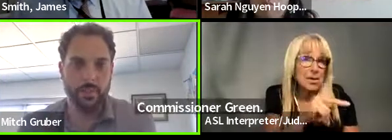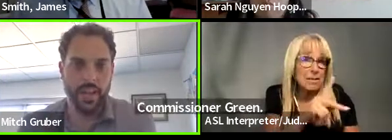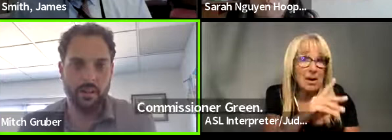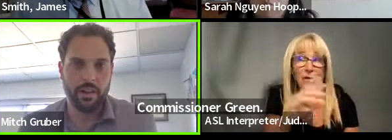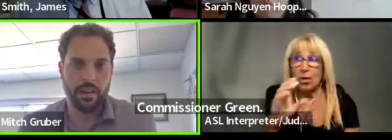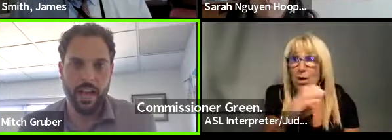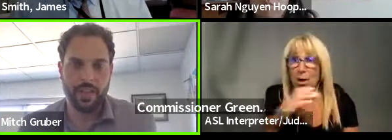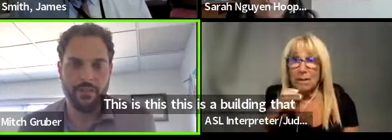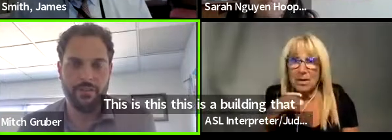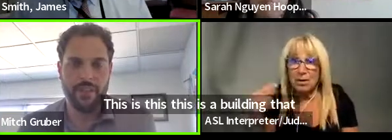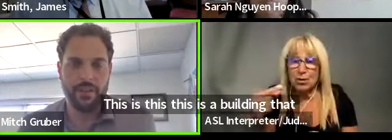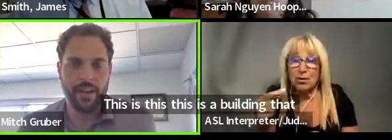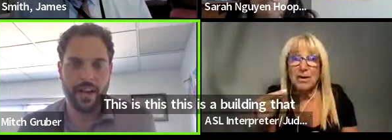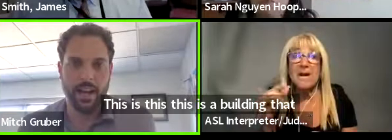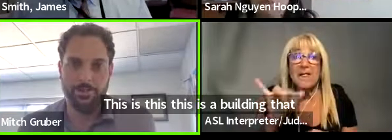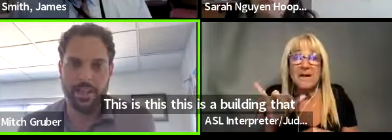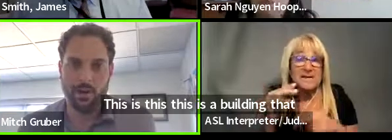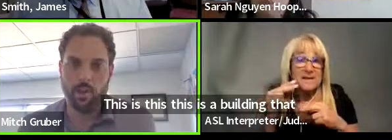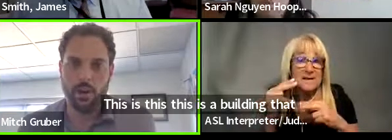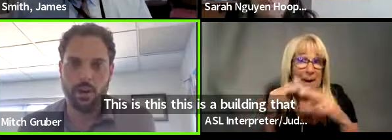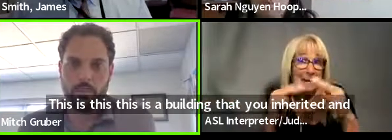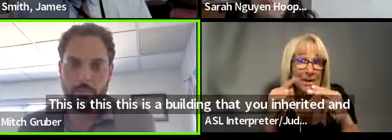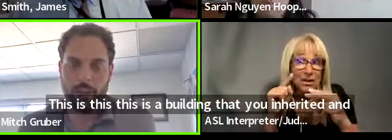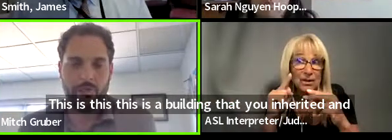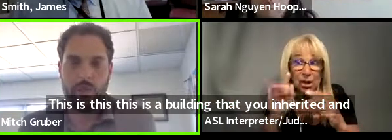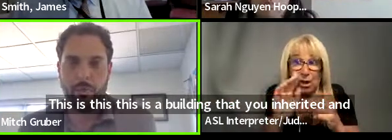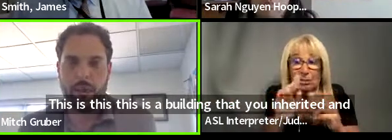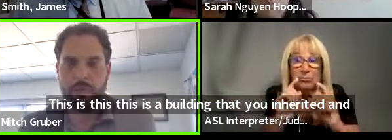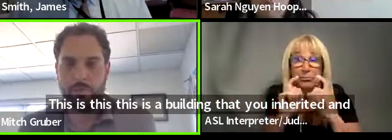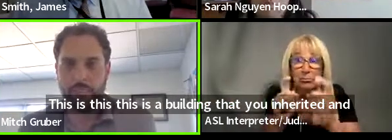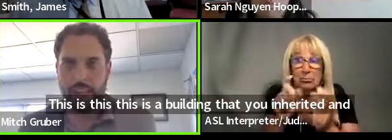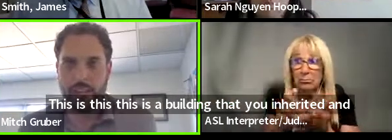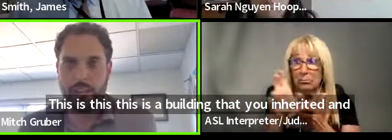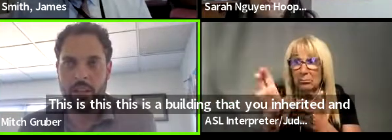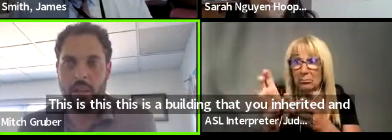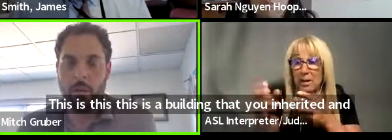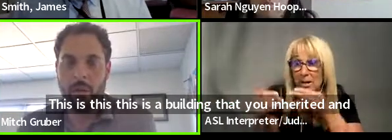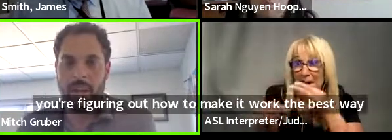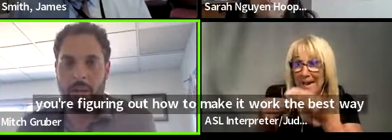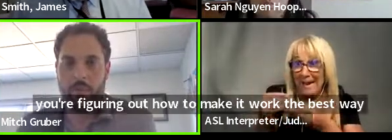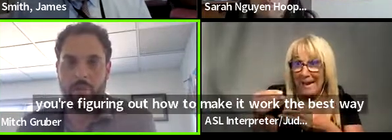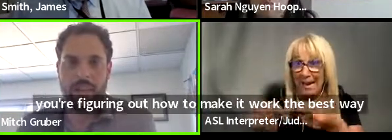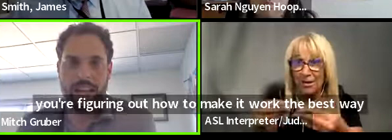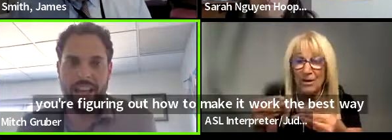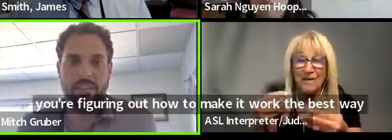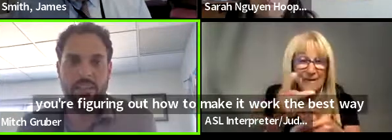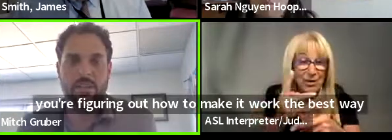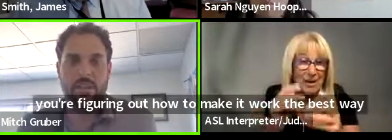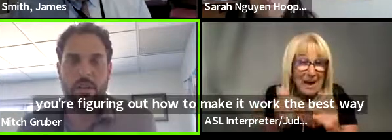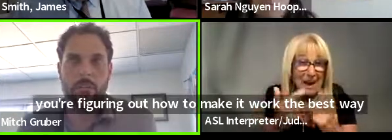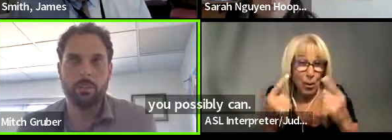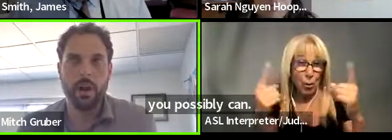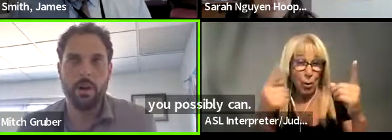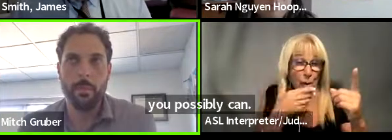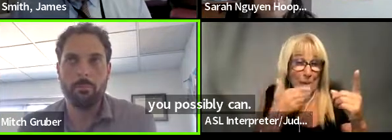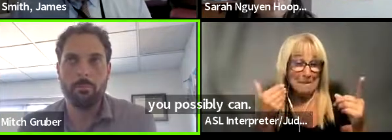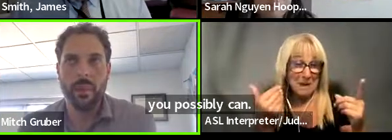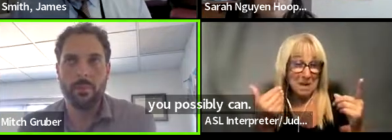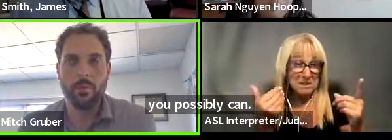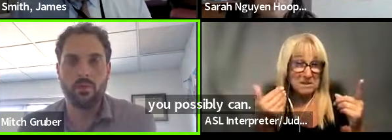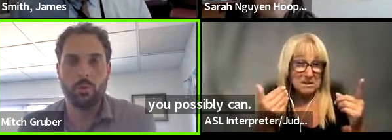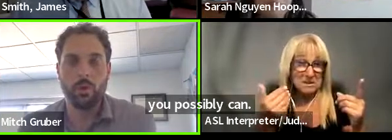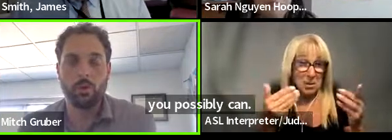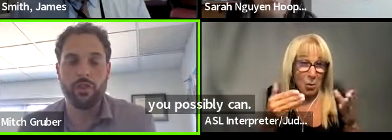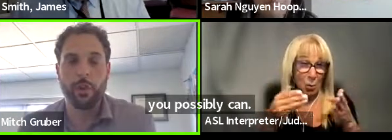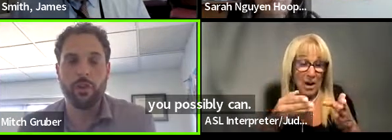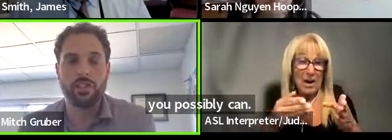building that you inherited, and you're figuring out how to make it work the best way you possibly can. But I would really ask us to